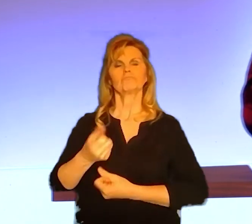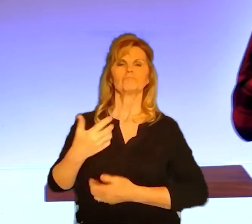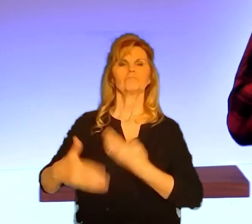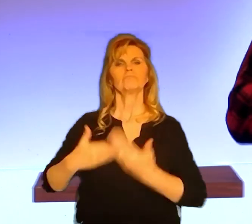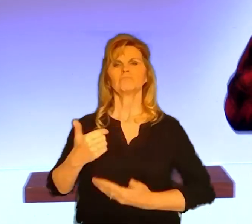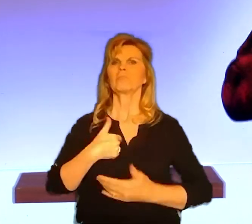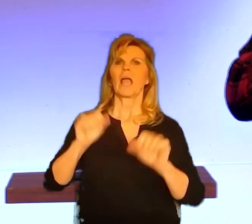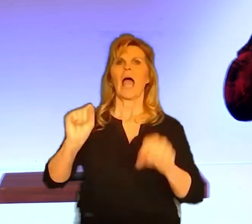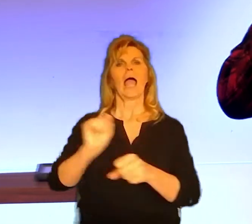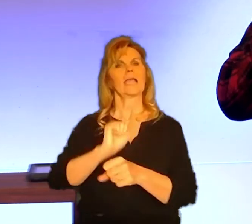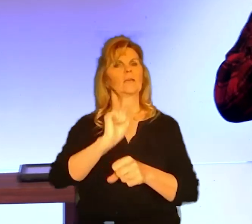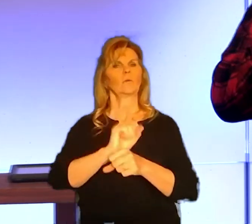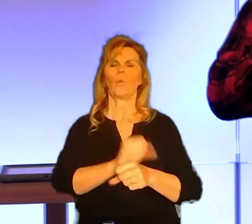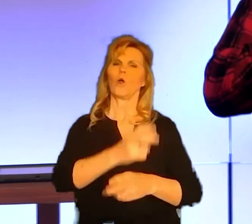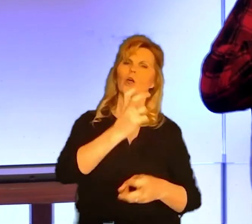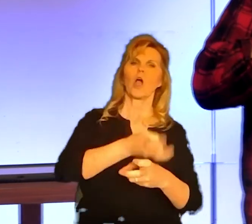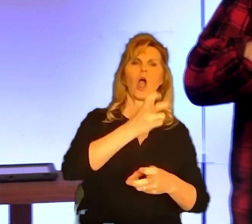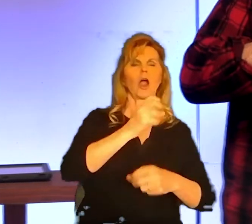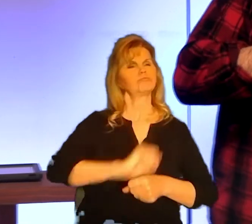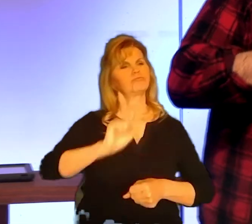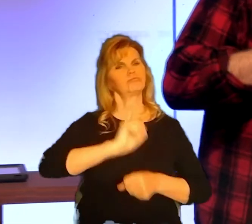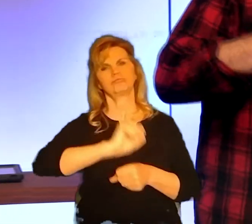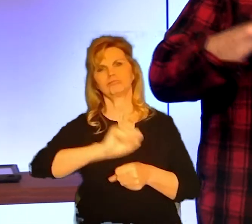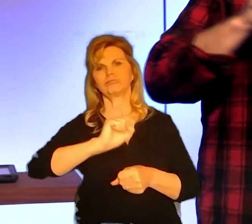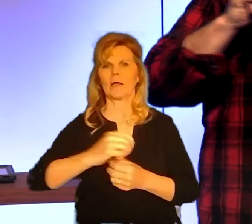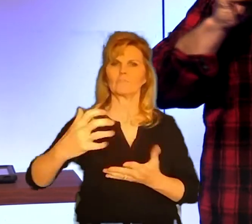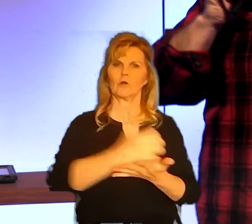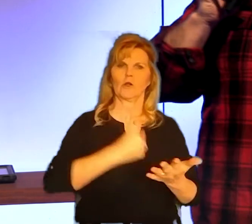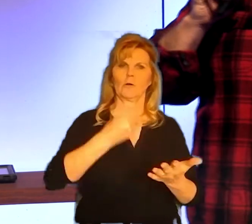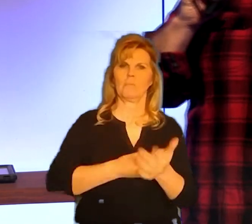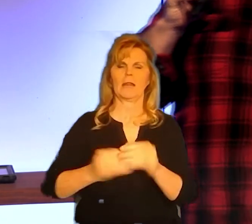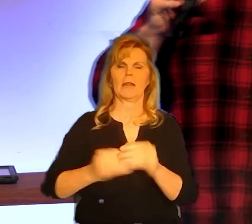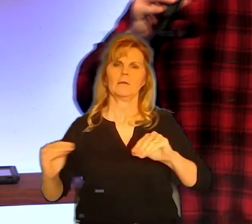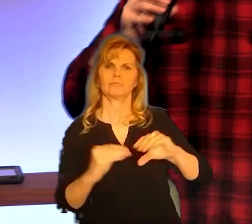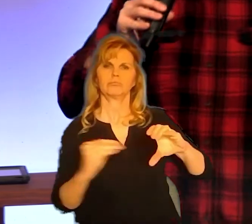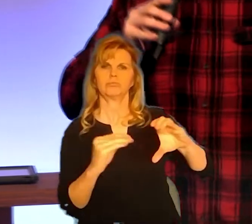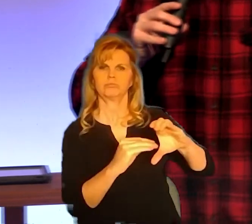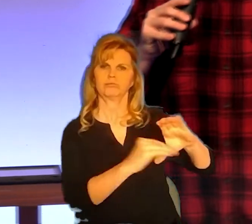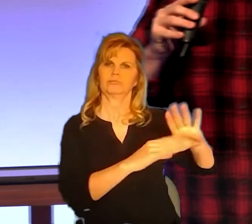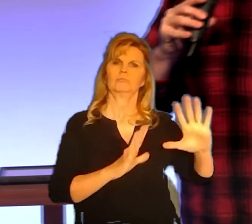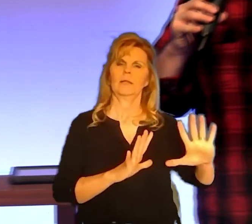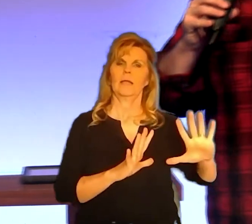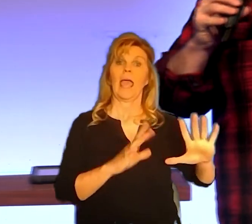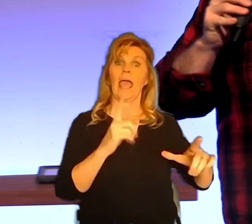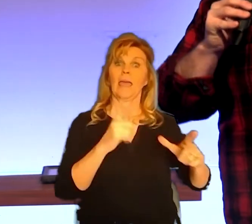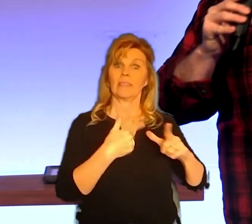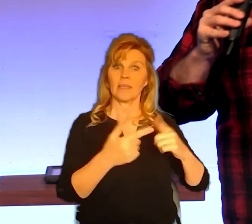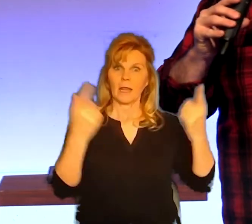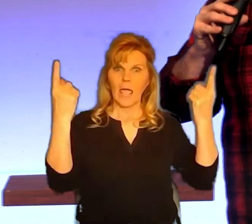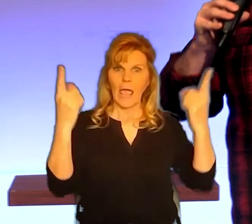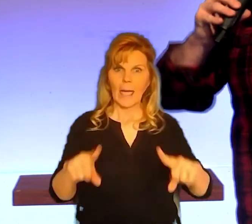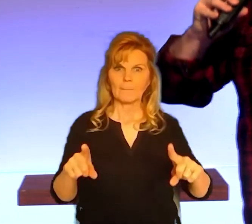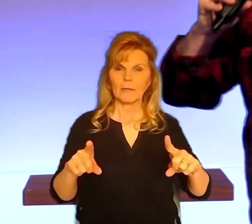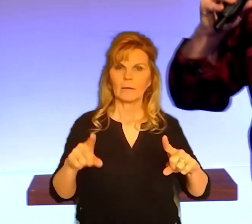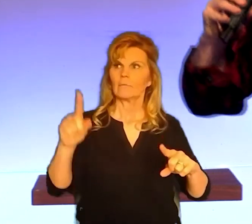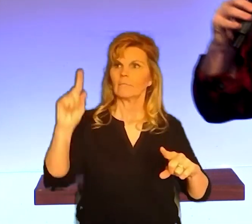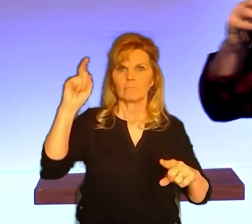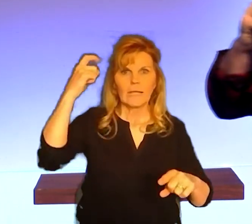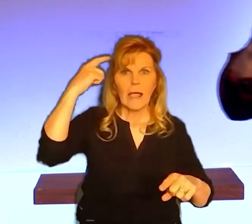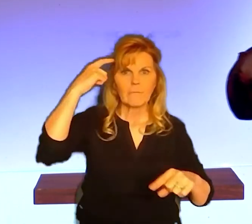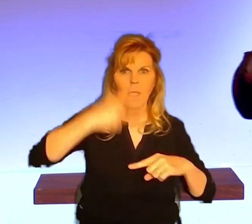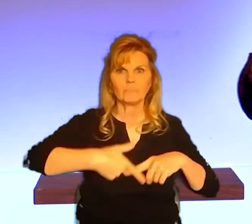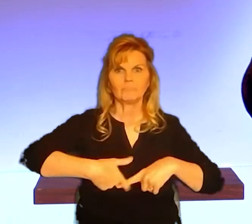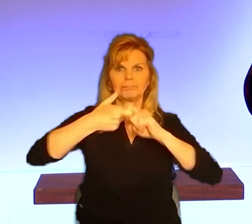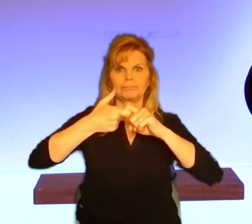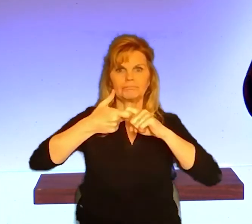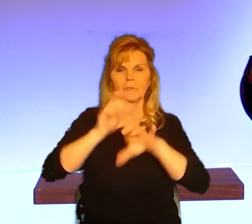I can work really hard and make money and put it in my paycheck, but then we lose the ability to even be able to work